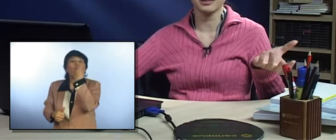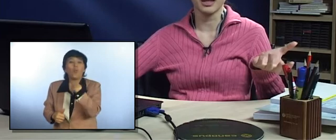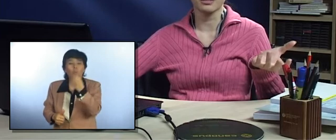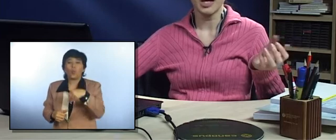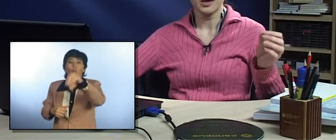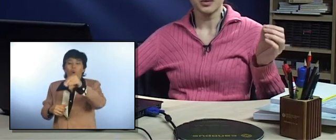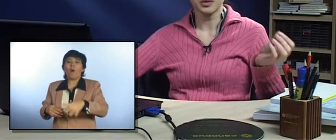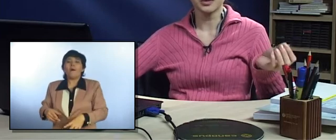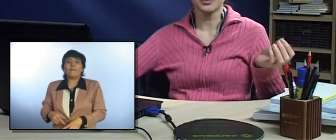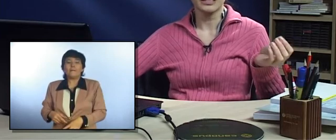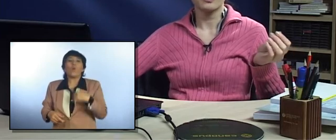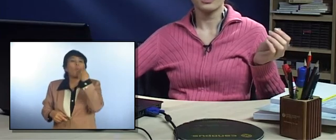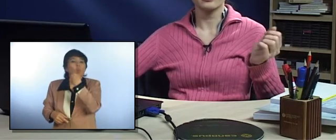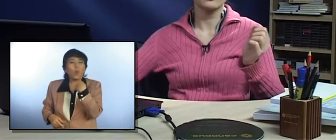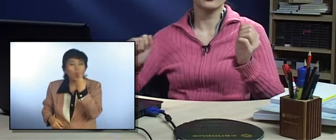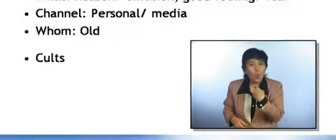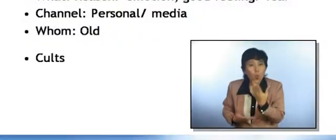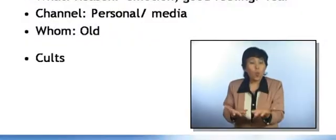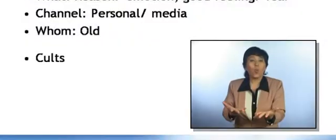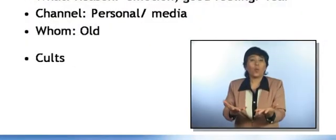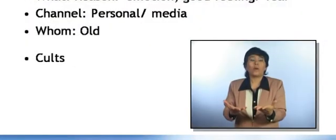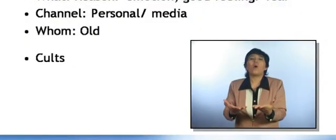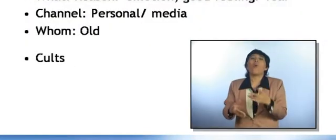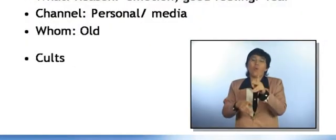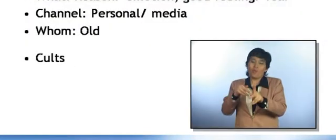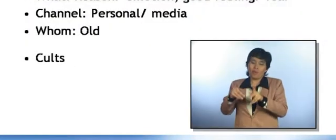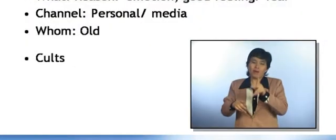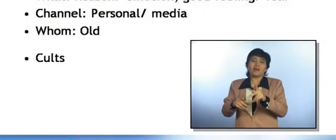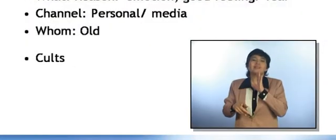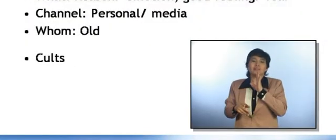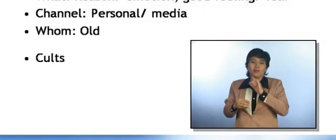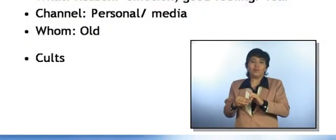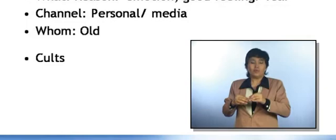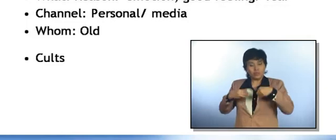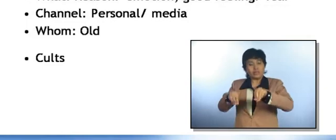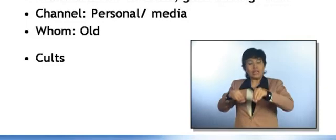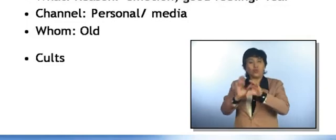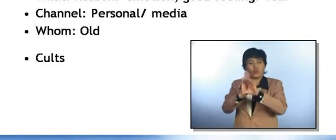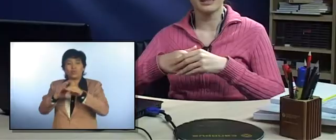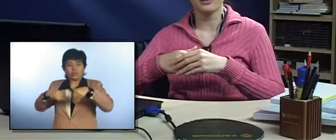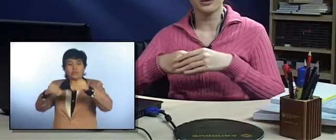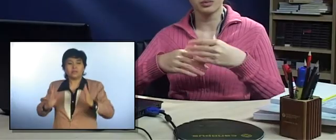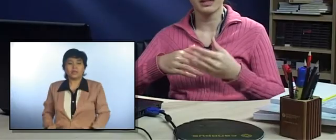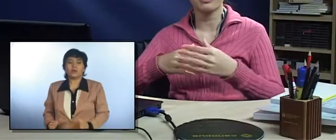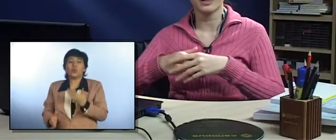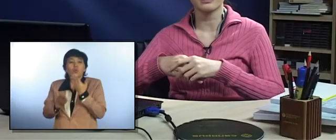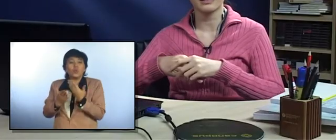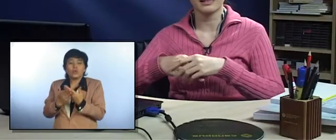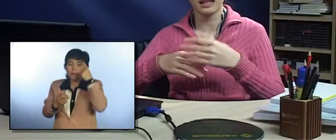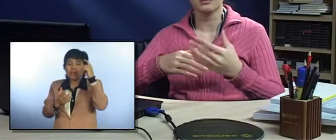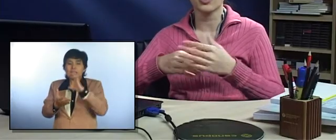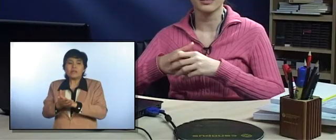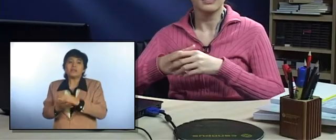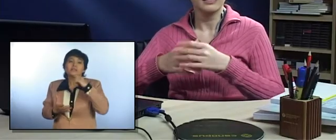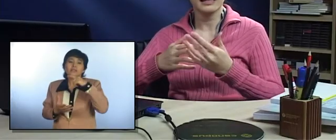means the salesman. Who, we look in terms of credibility, Okay, when someone is credible enough, you believe what